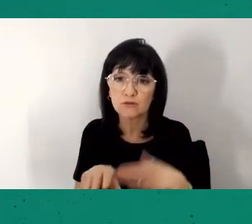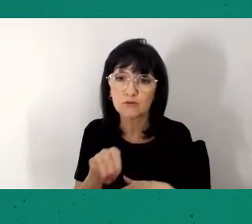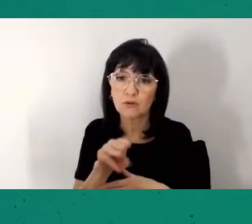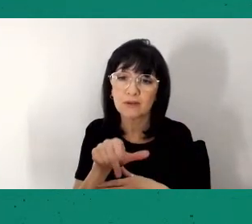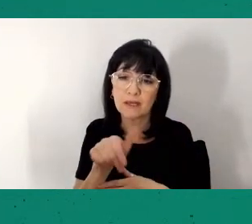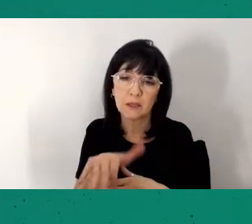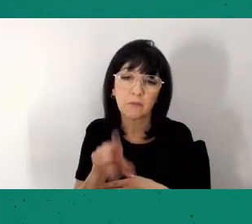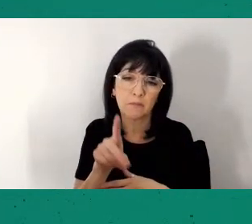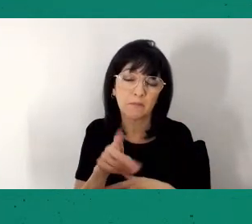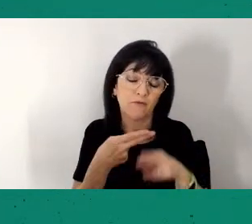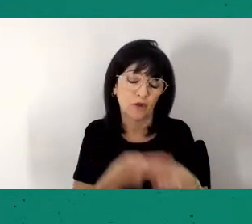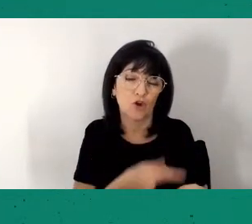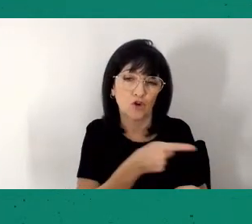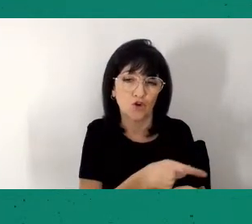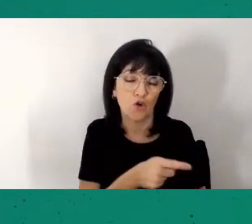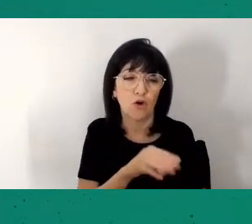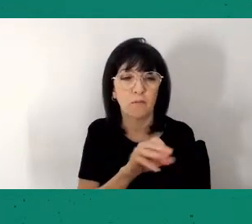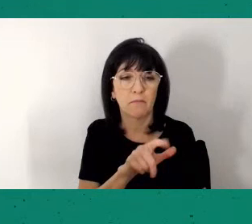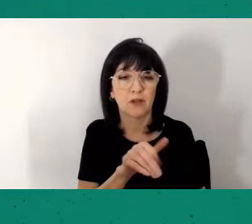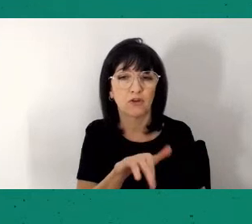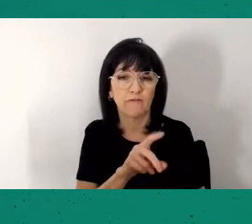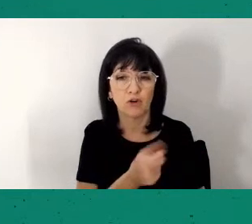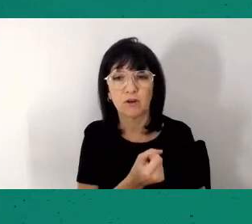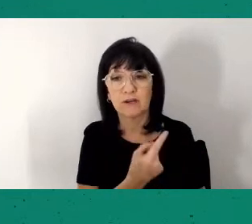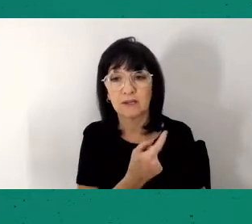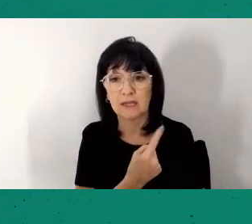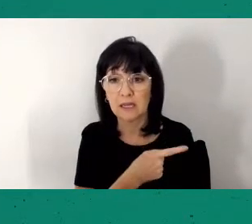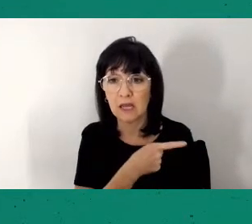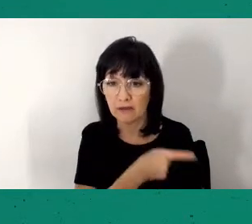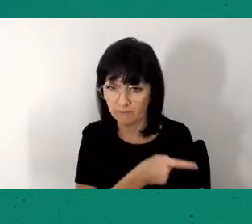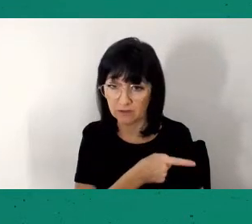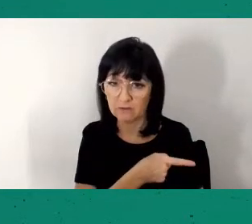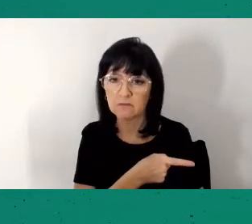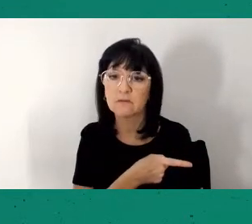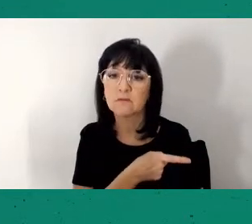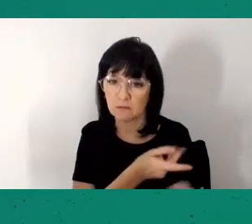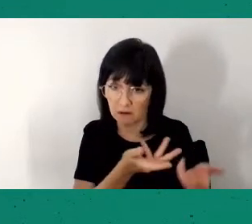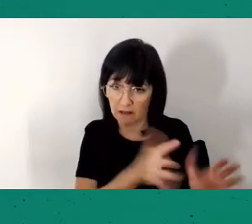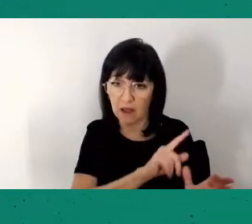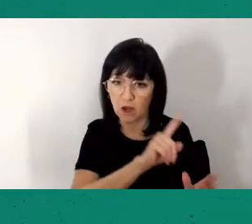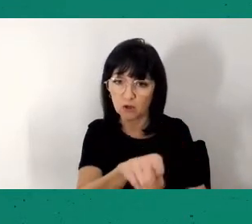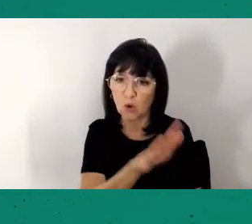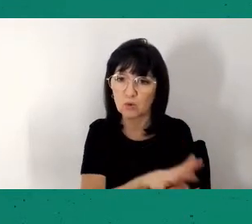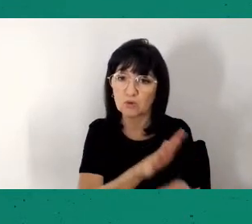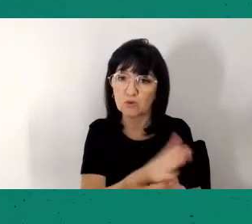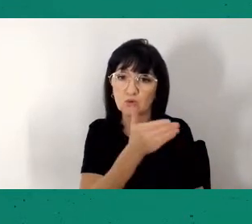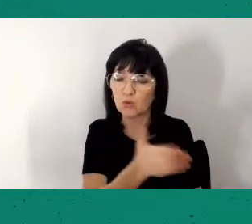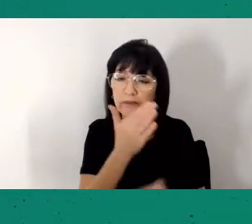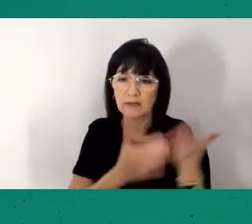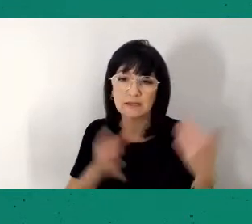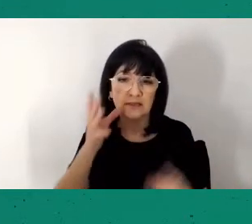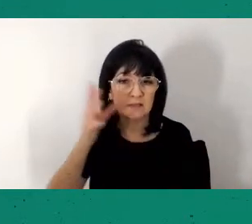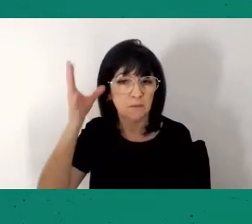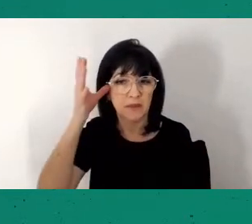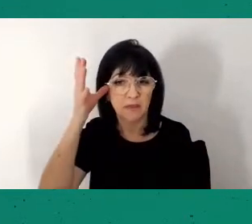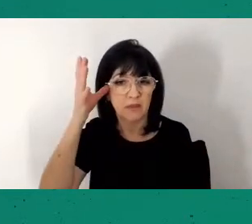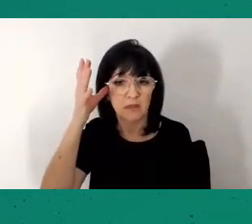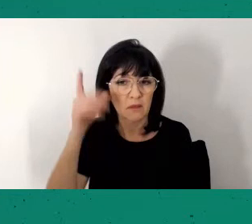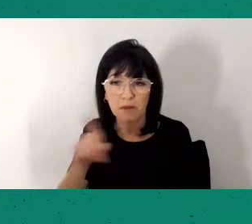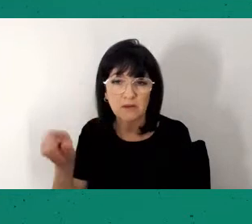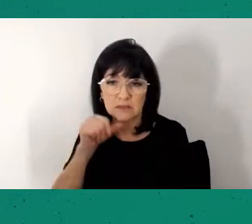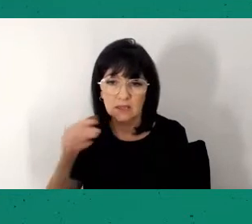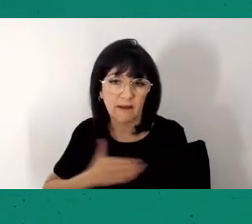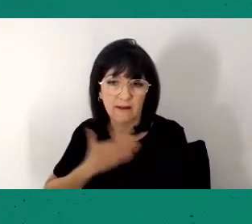they're referred to, had actually been admitted and were going to school there, some of the parents were not very happy with